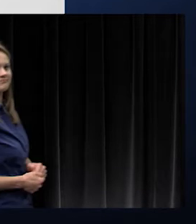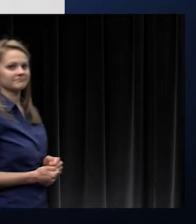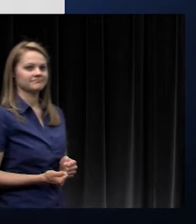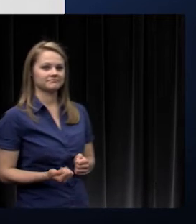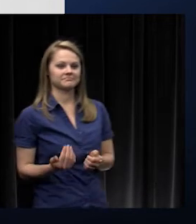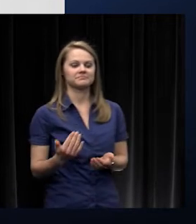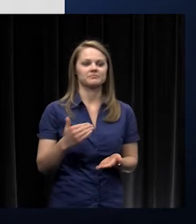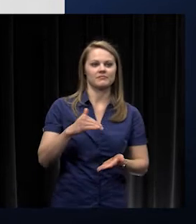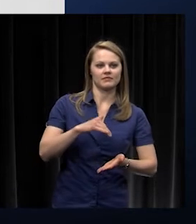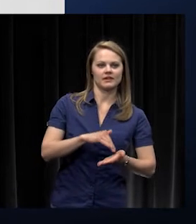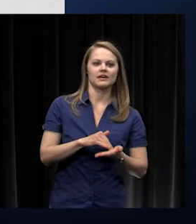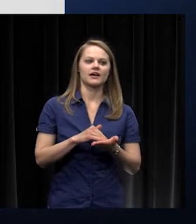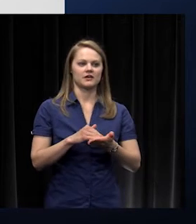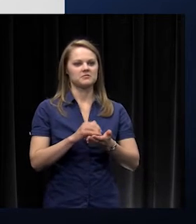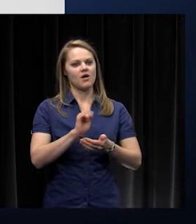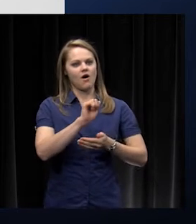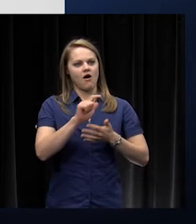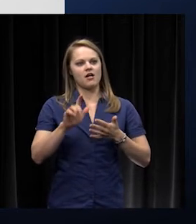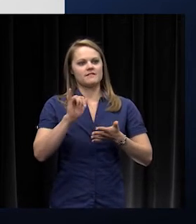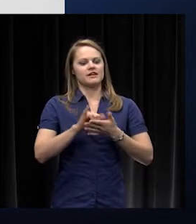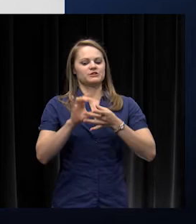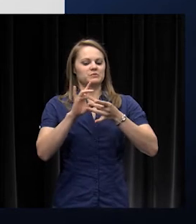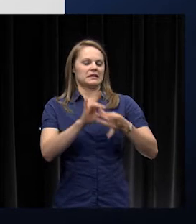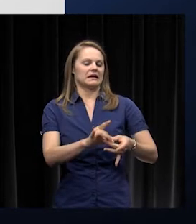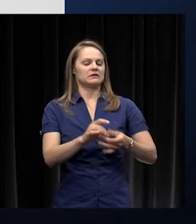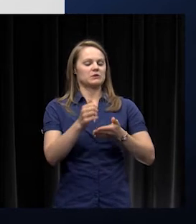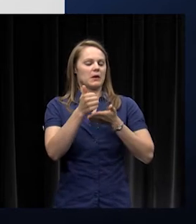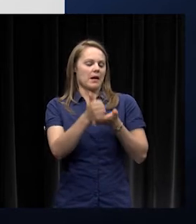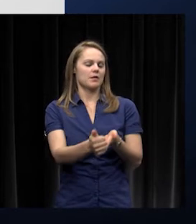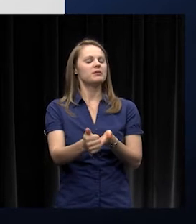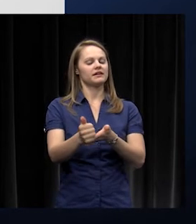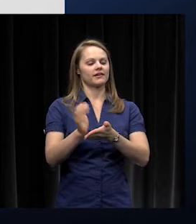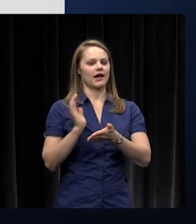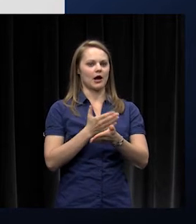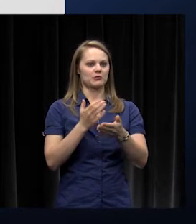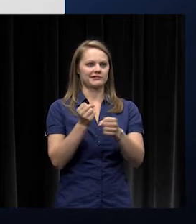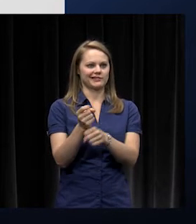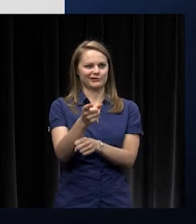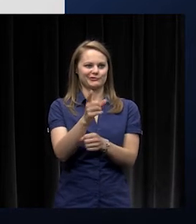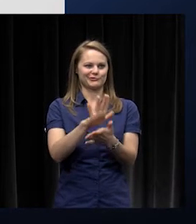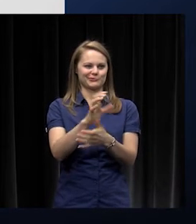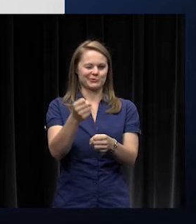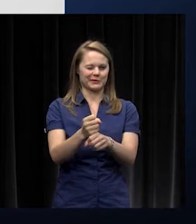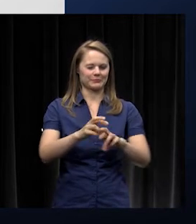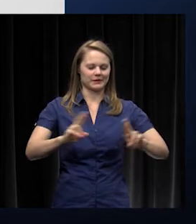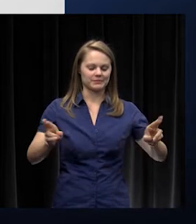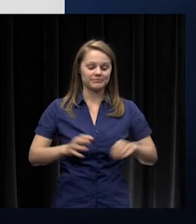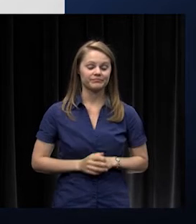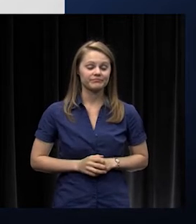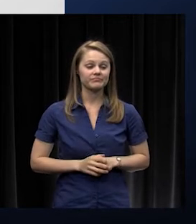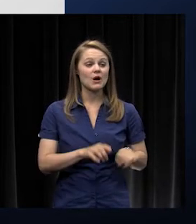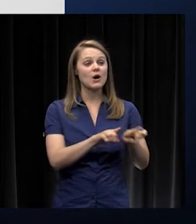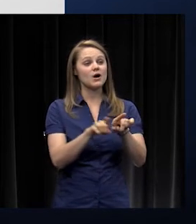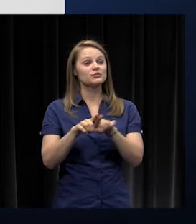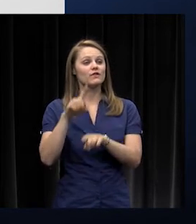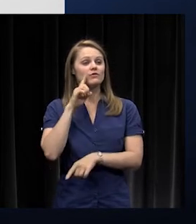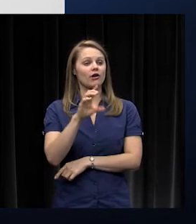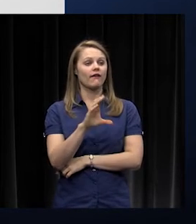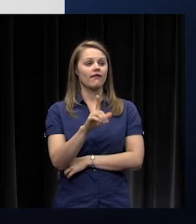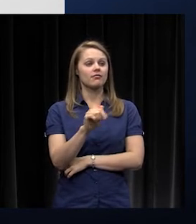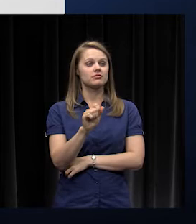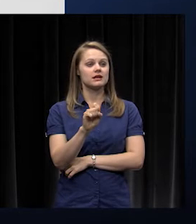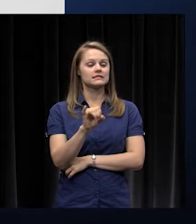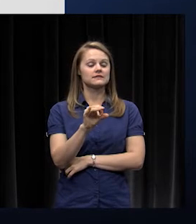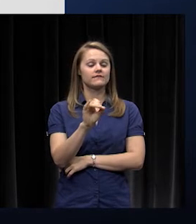for the 2016-17 year. As well as classified staff, lots of hiring and training is ongoing for that group of